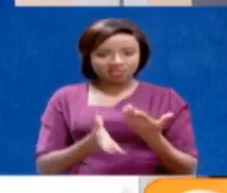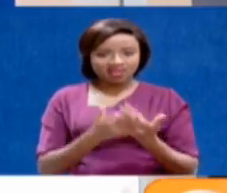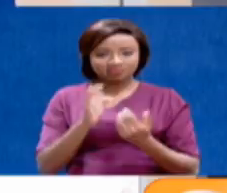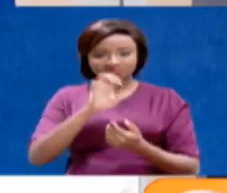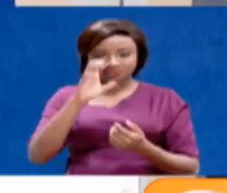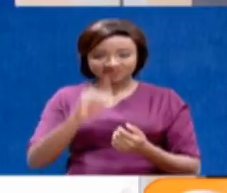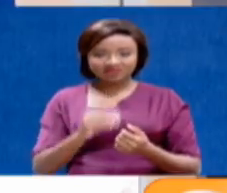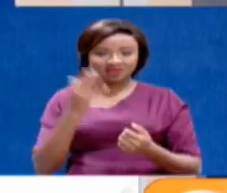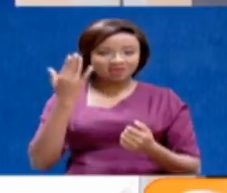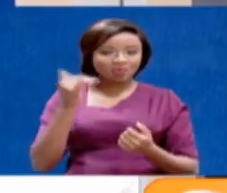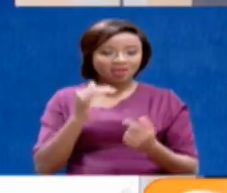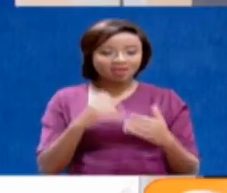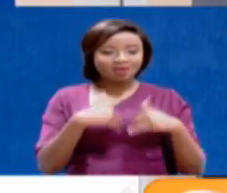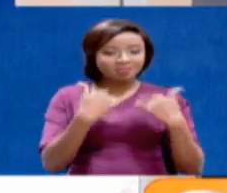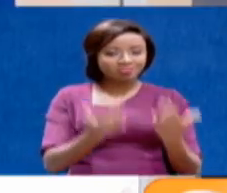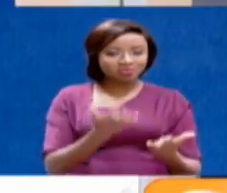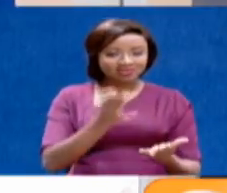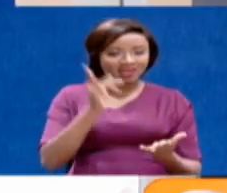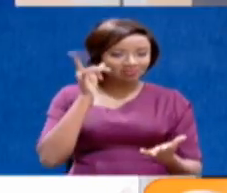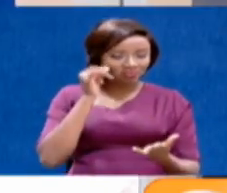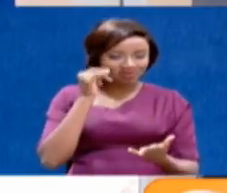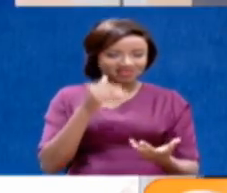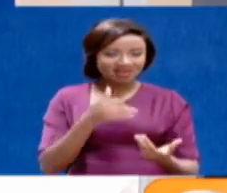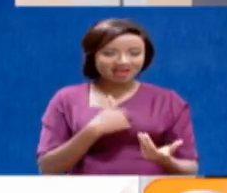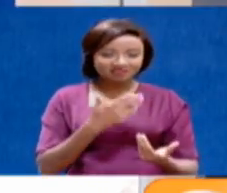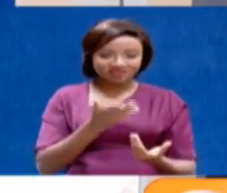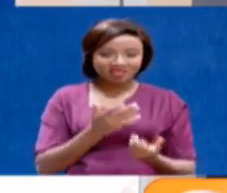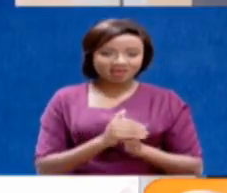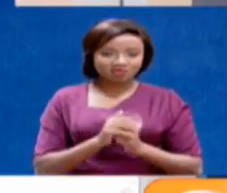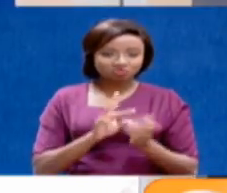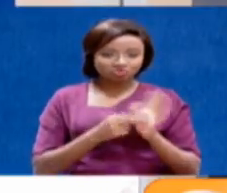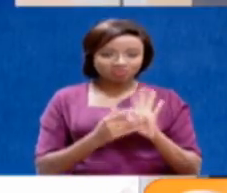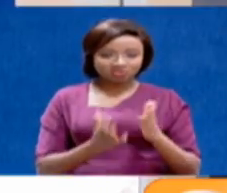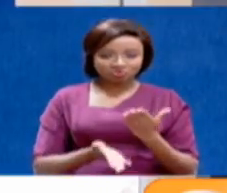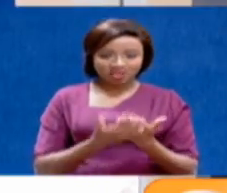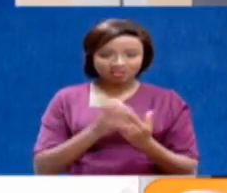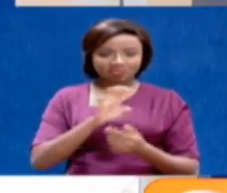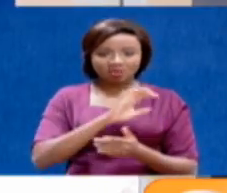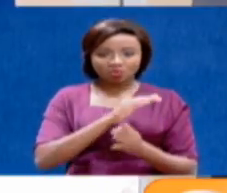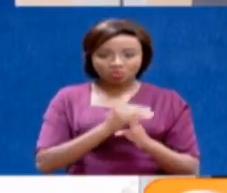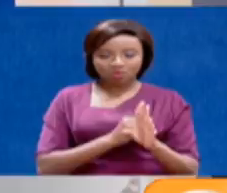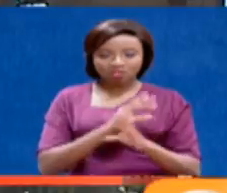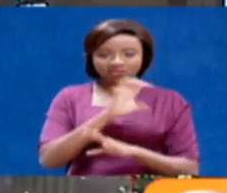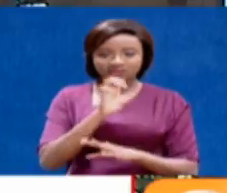But Mombasa Port, in many ways, is the entry point for trade into the whole of the East African community.